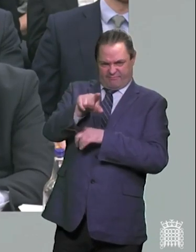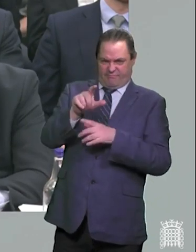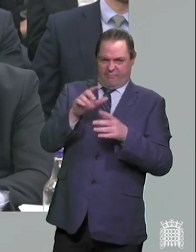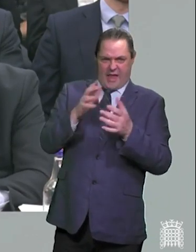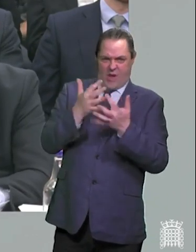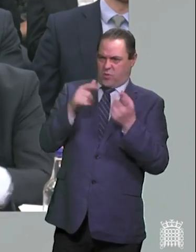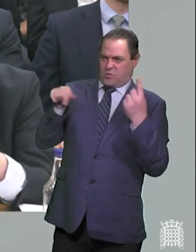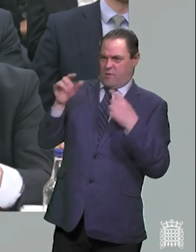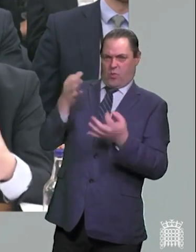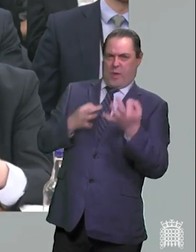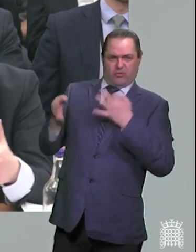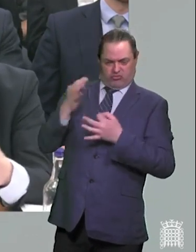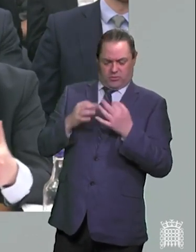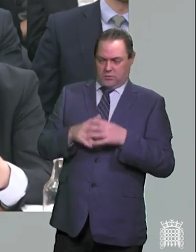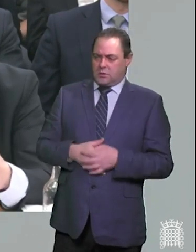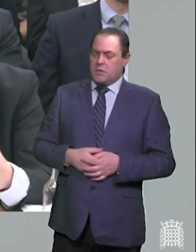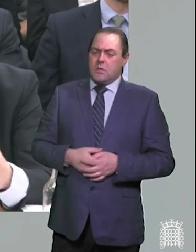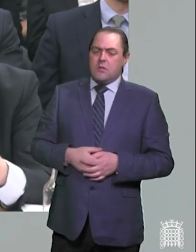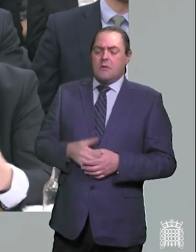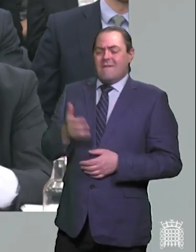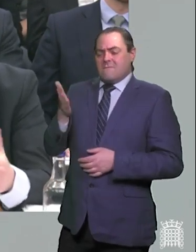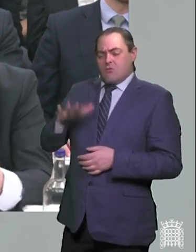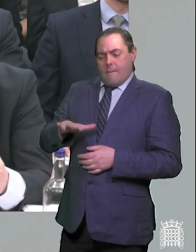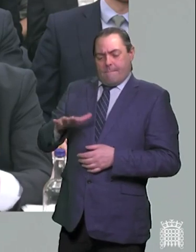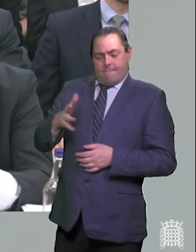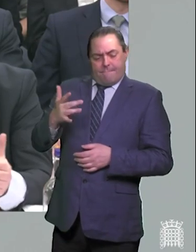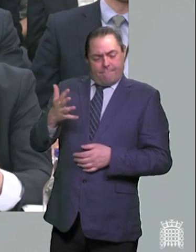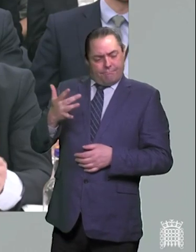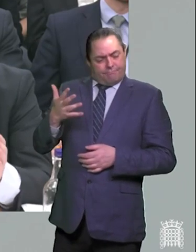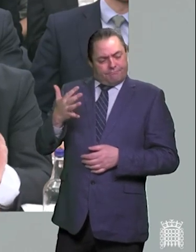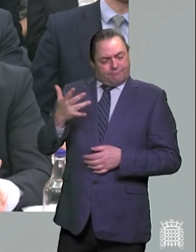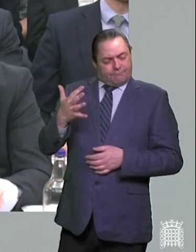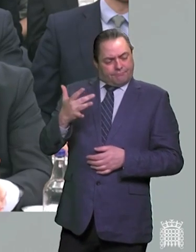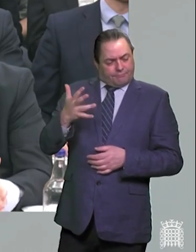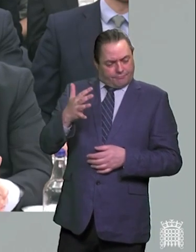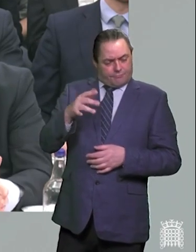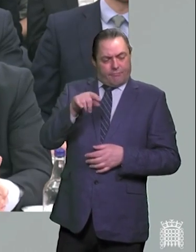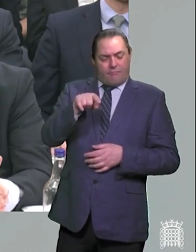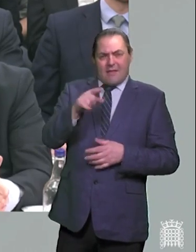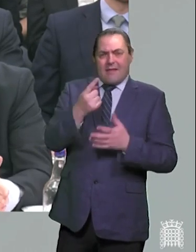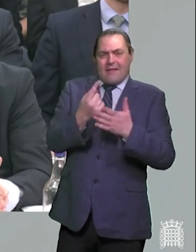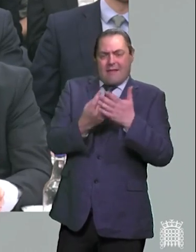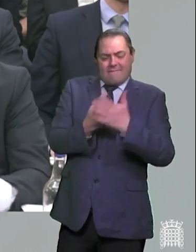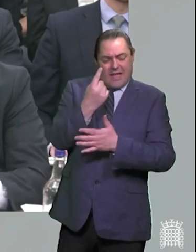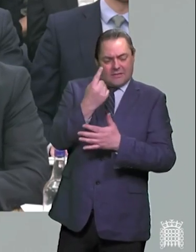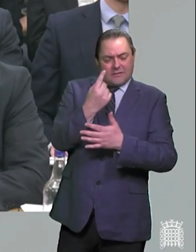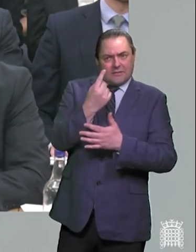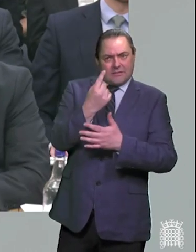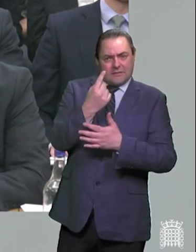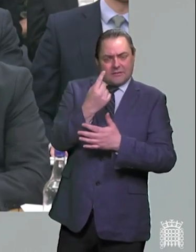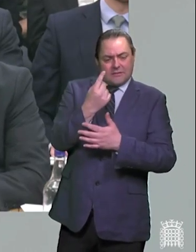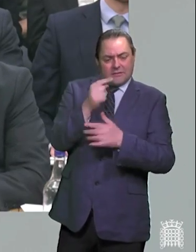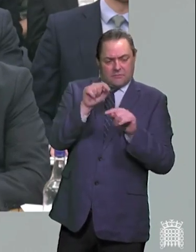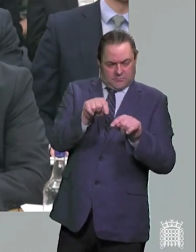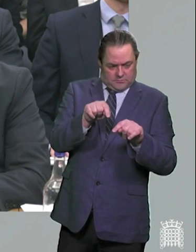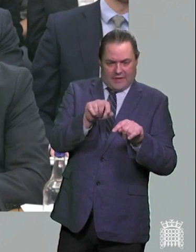lot of the questions that have been raised. Between the event that took place and when I